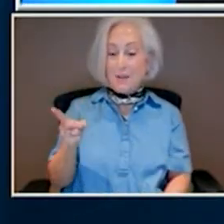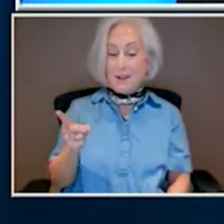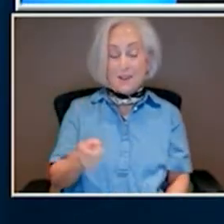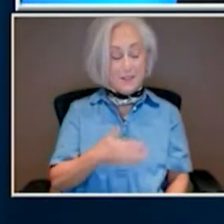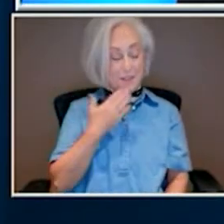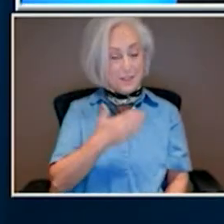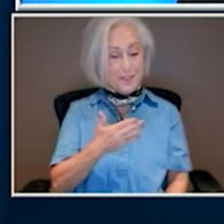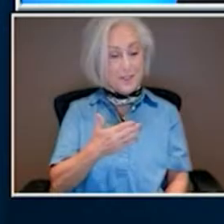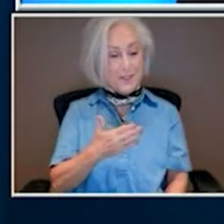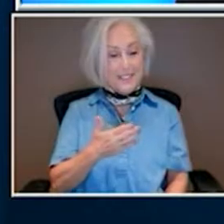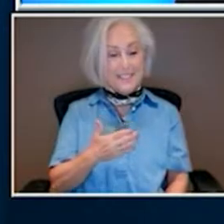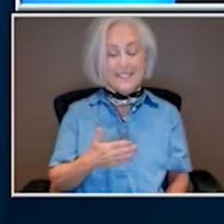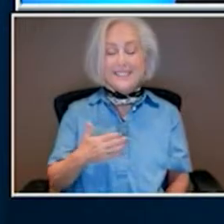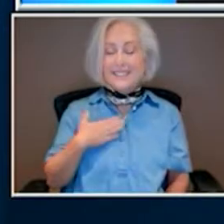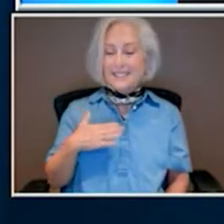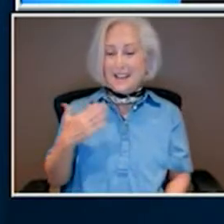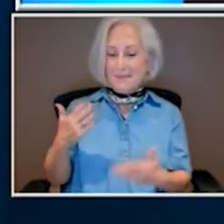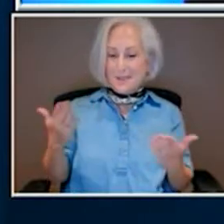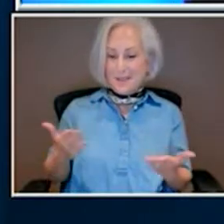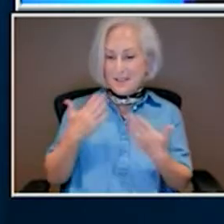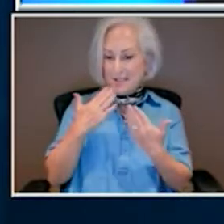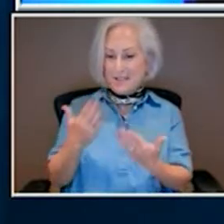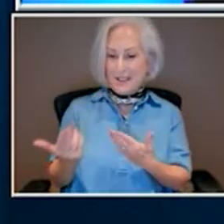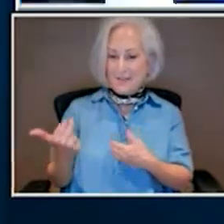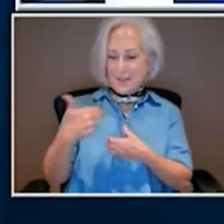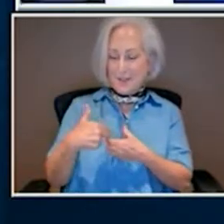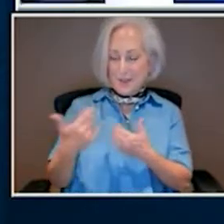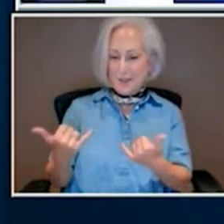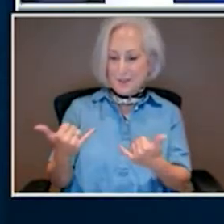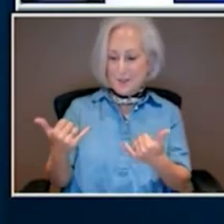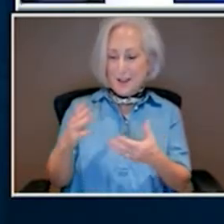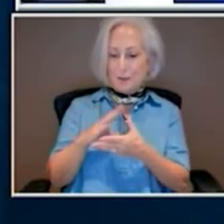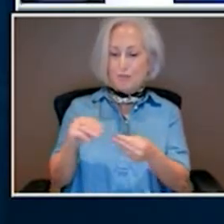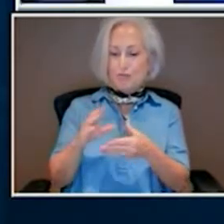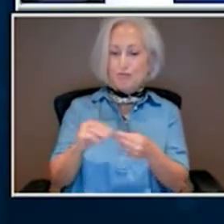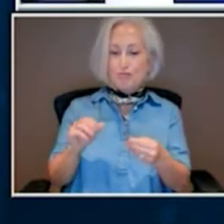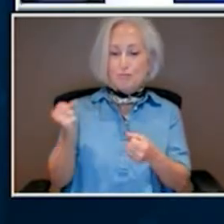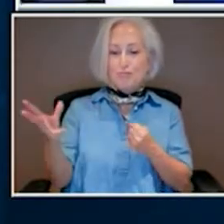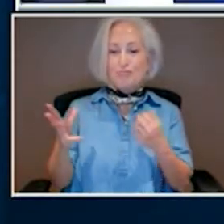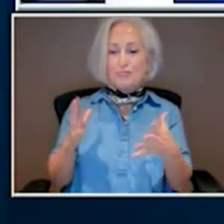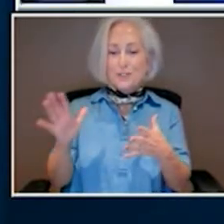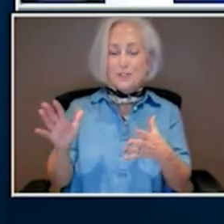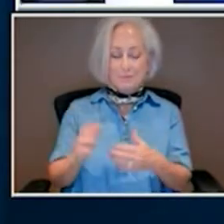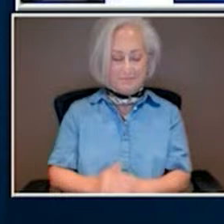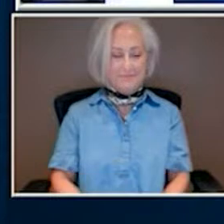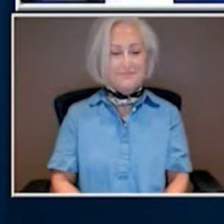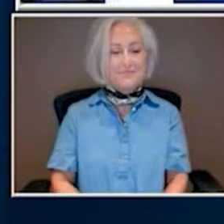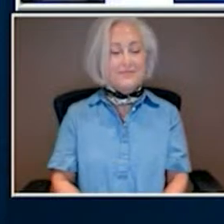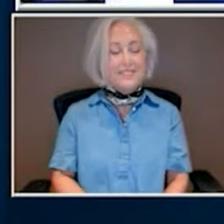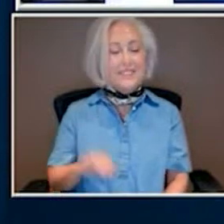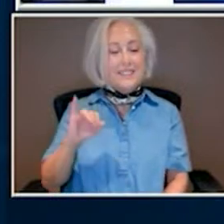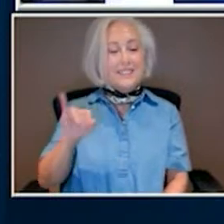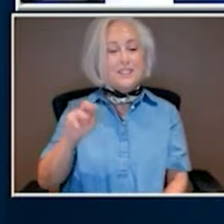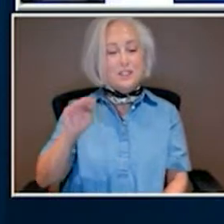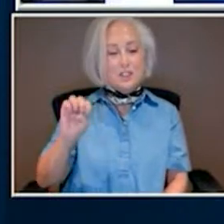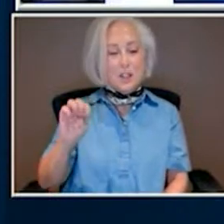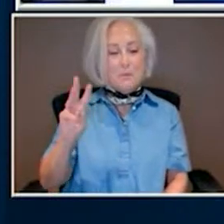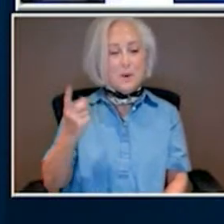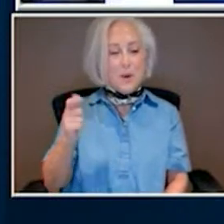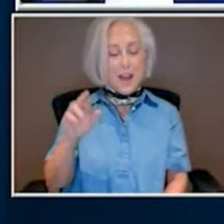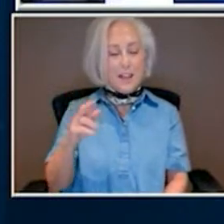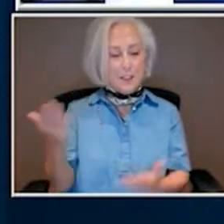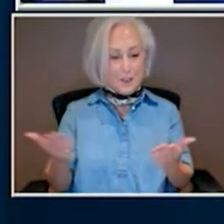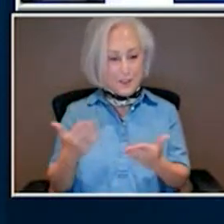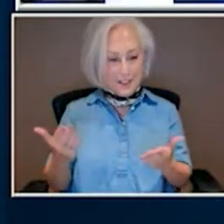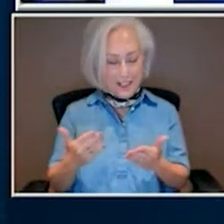to have you. Thank you so much for being here and sharing your story. Here with us in studio is breast surgical oncologist Dr. Jamie Wagner. She is the Division